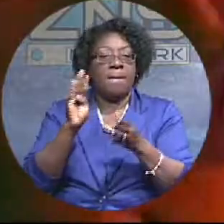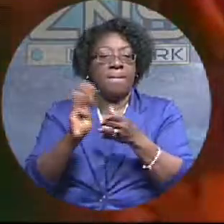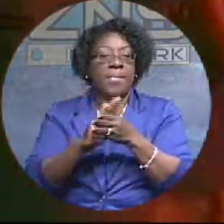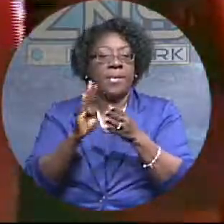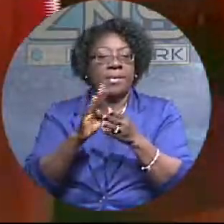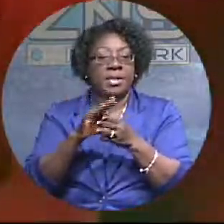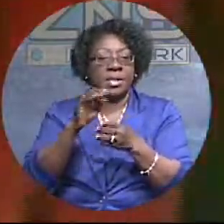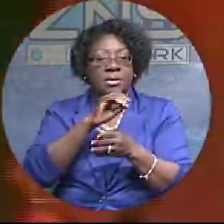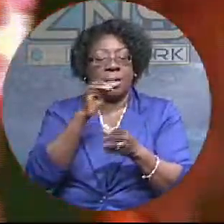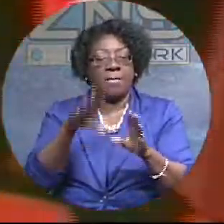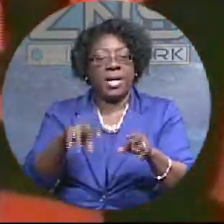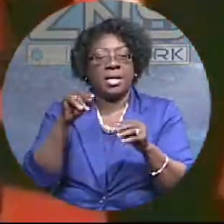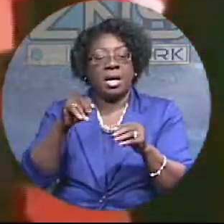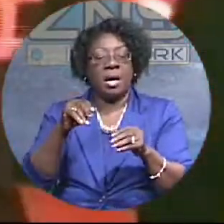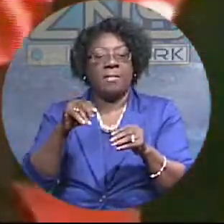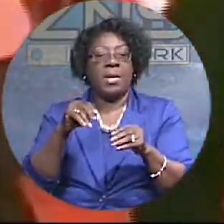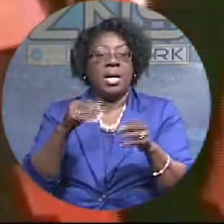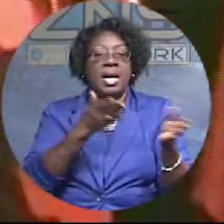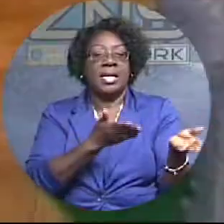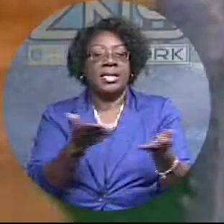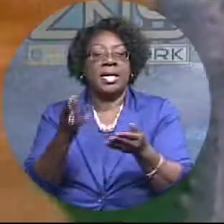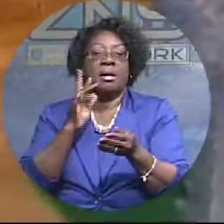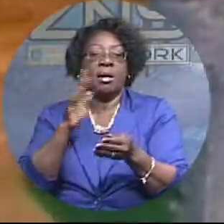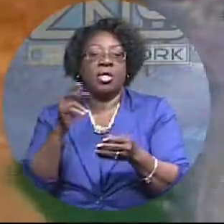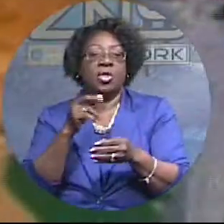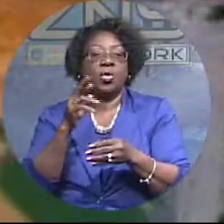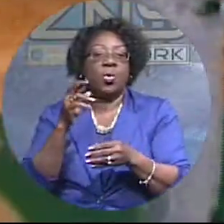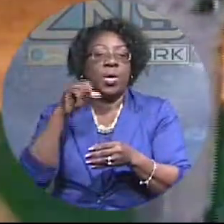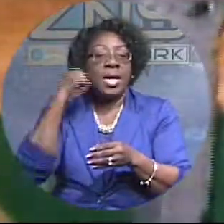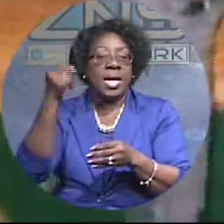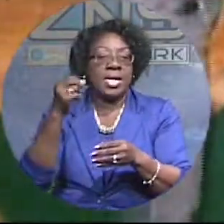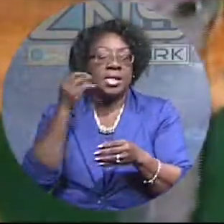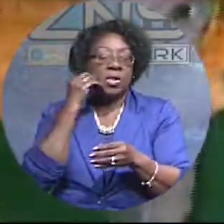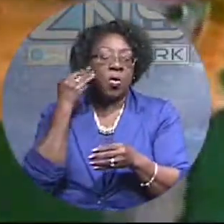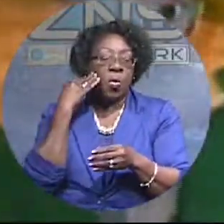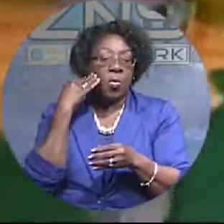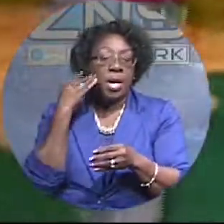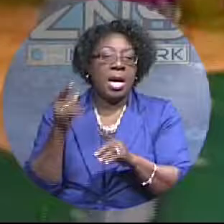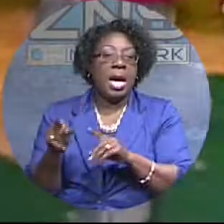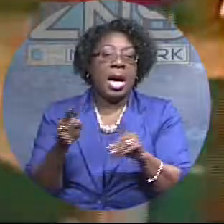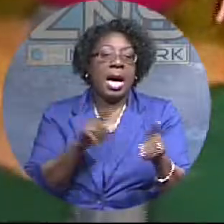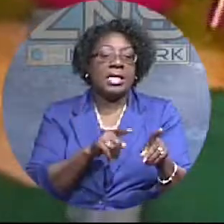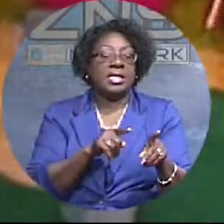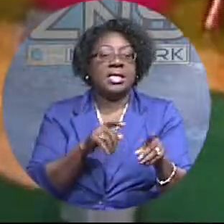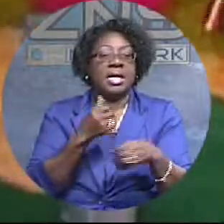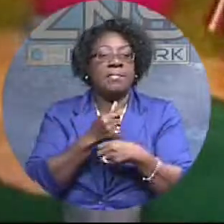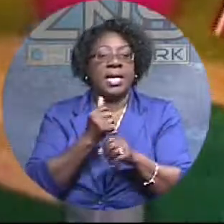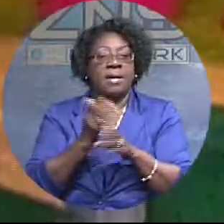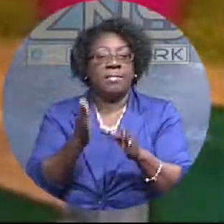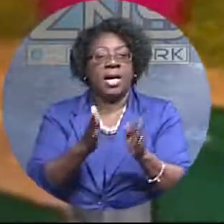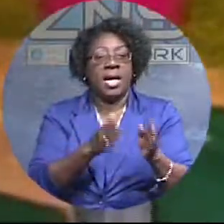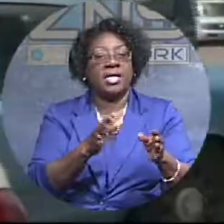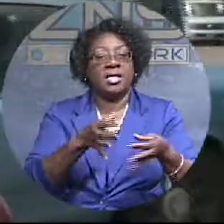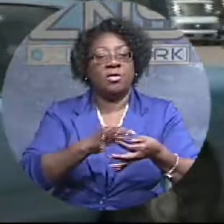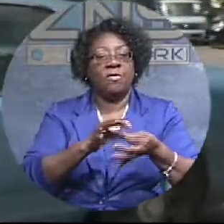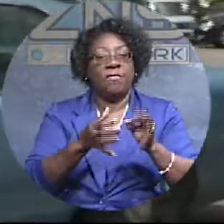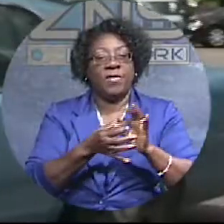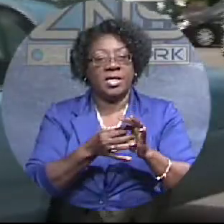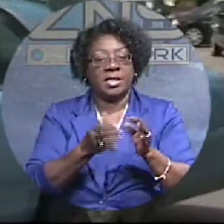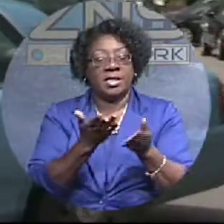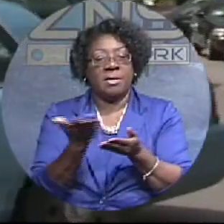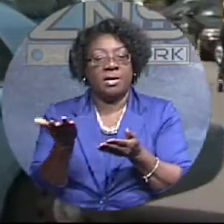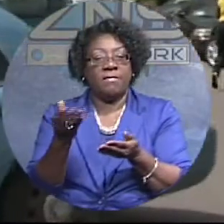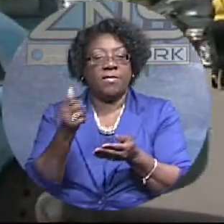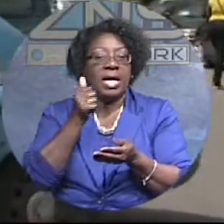to take her to his Yamacore Shores home, as she had made previous plans to fix her aunt Renae's hair. However, Hunt